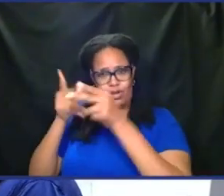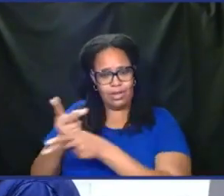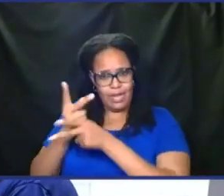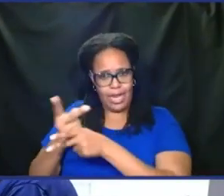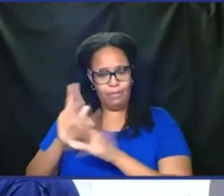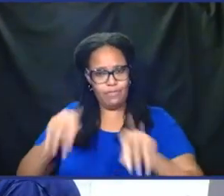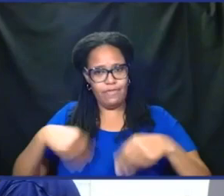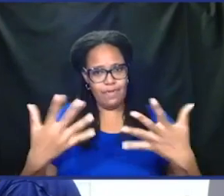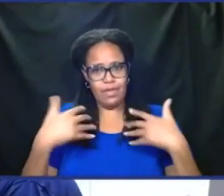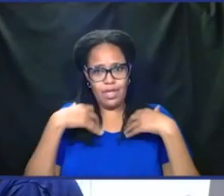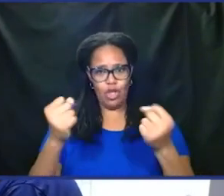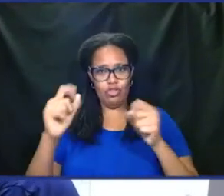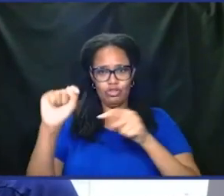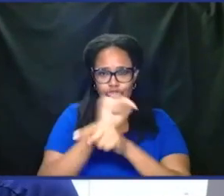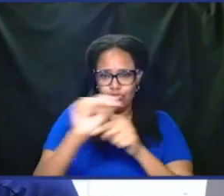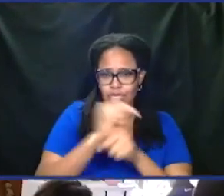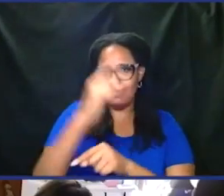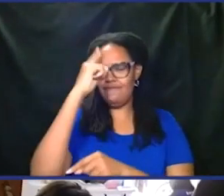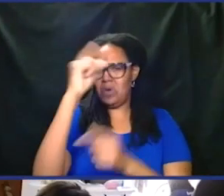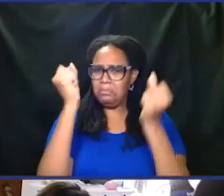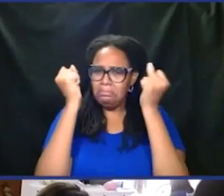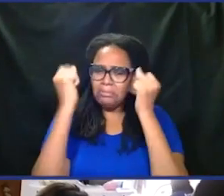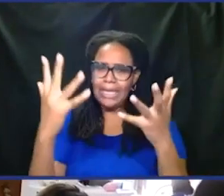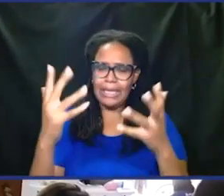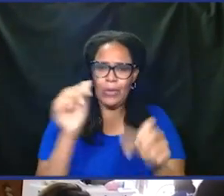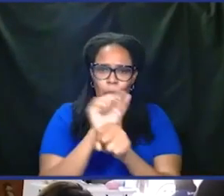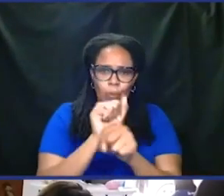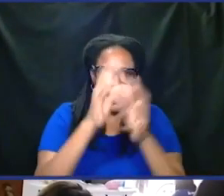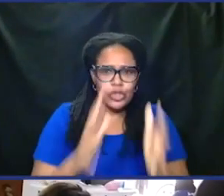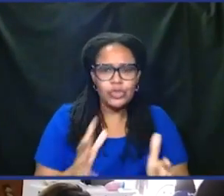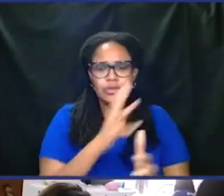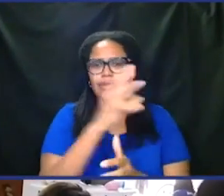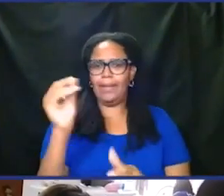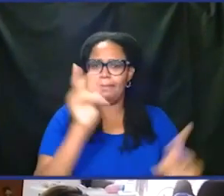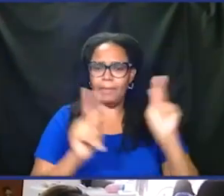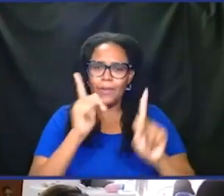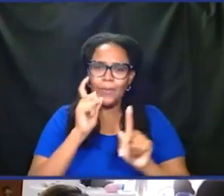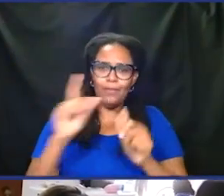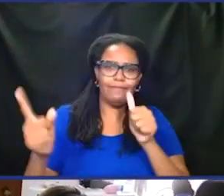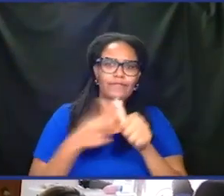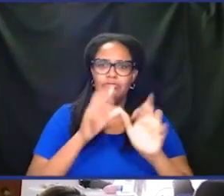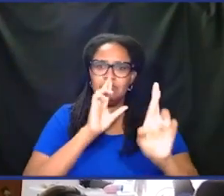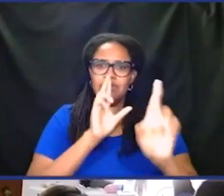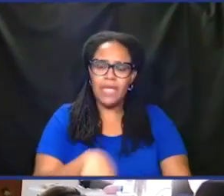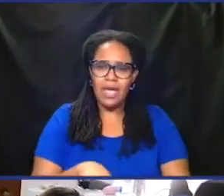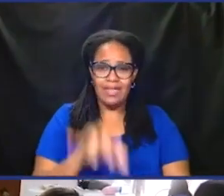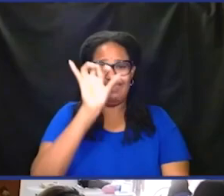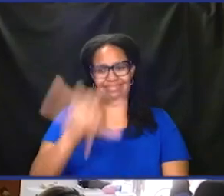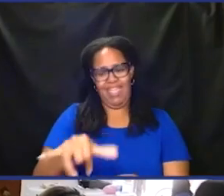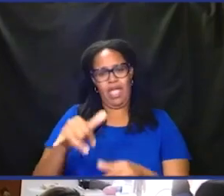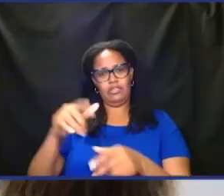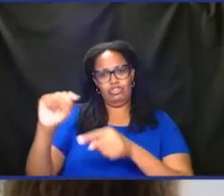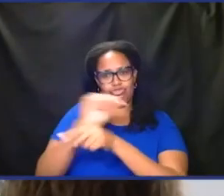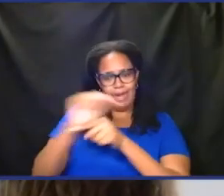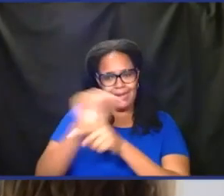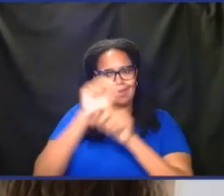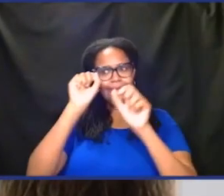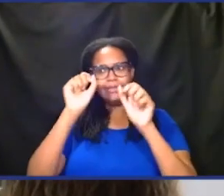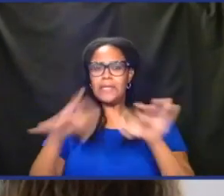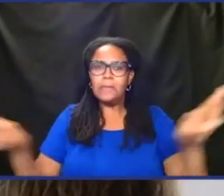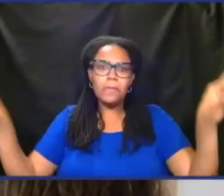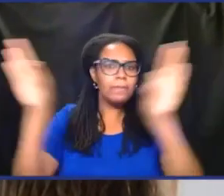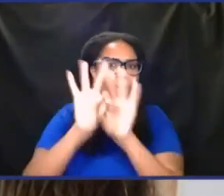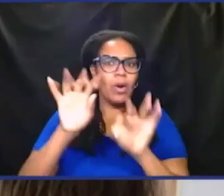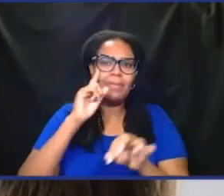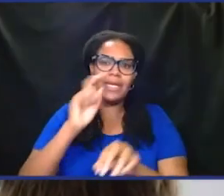thousands of health workers and first responders. This training can really serve as a lifeline for health workers who care for survivors, and they must